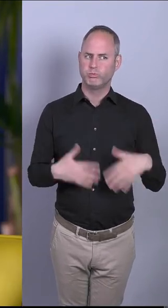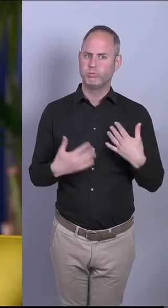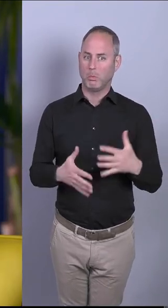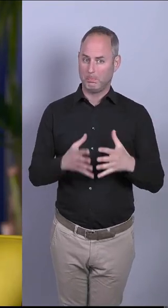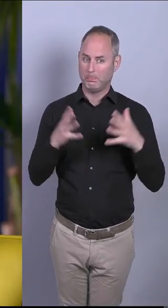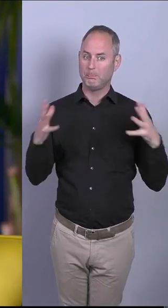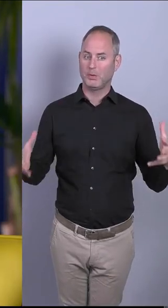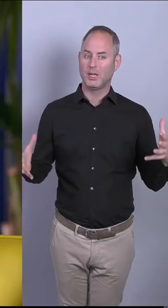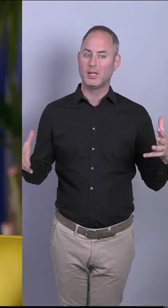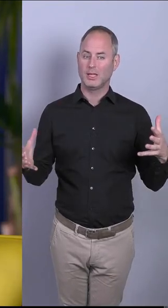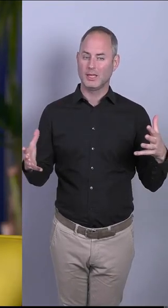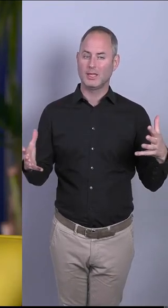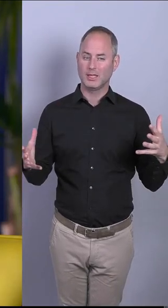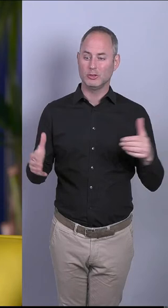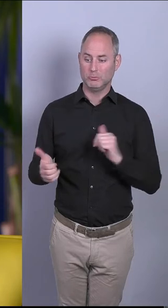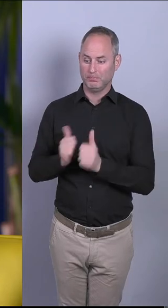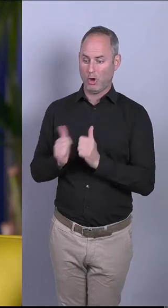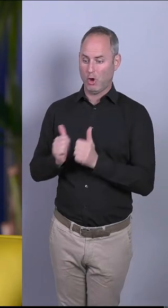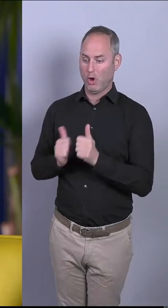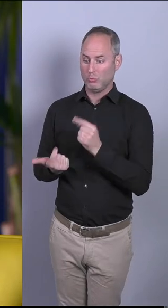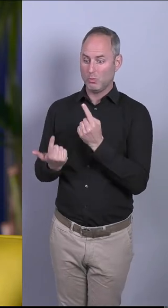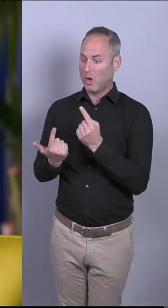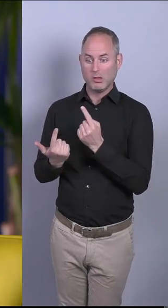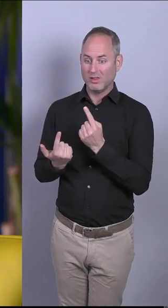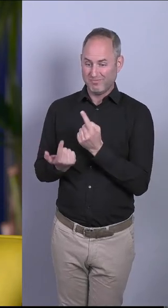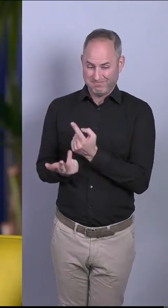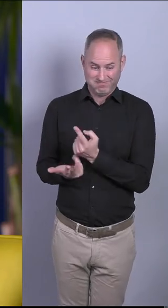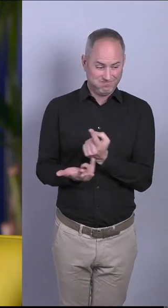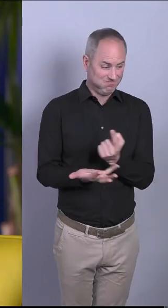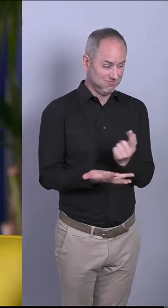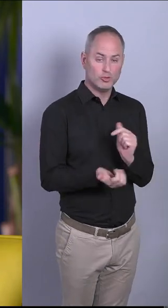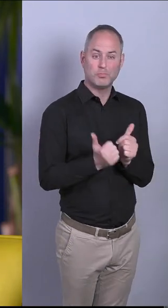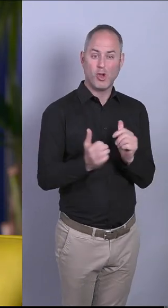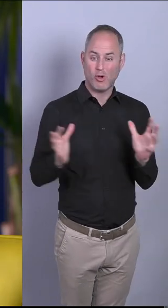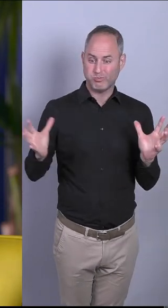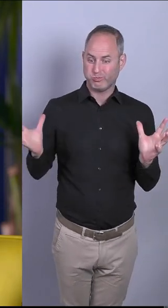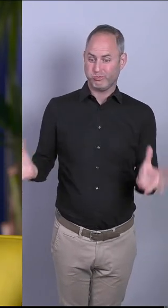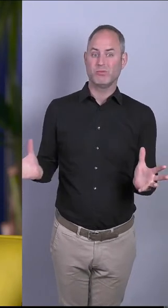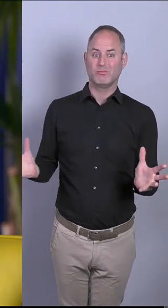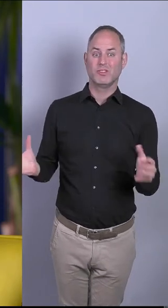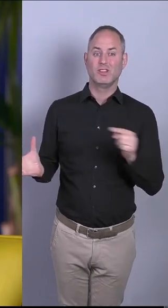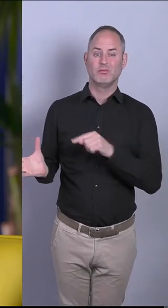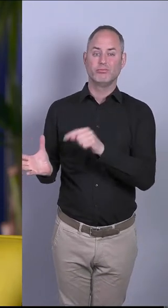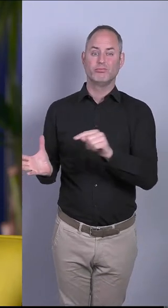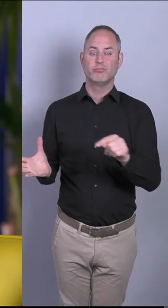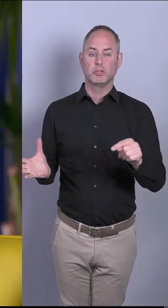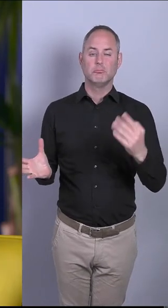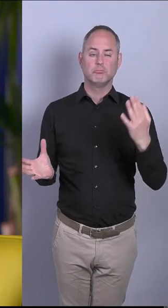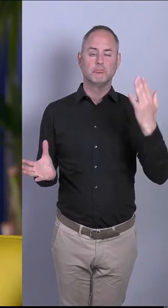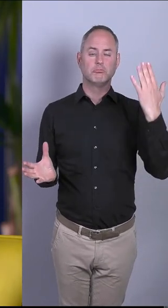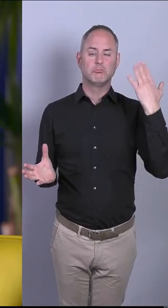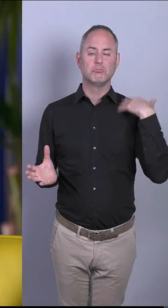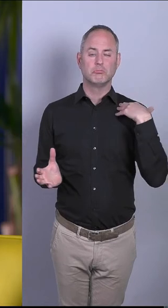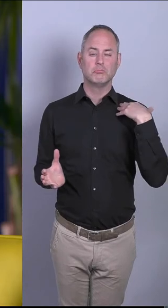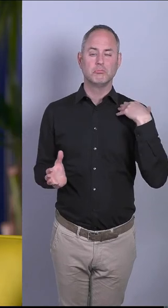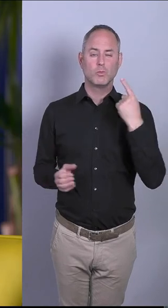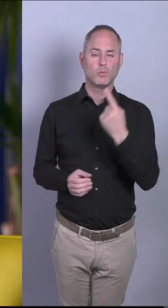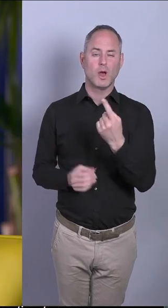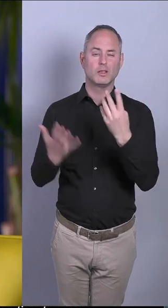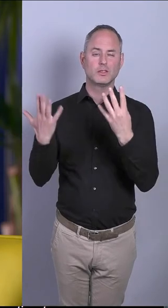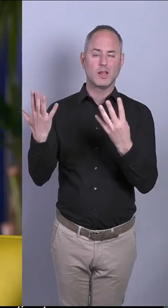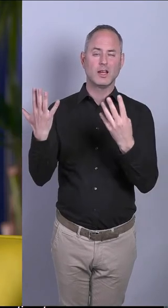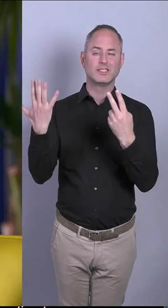Berlin. It is the greatest multi-sports event since the Olympics in Munich in 1972. And